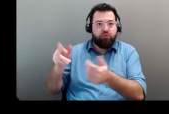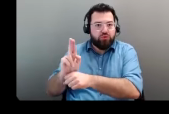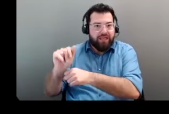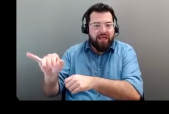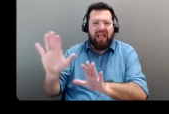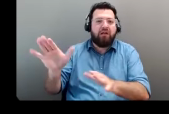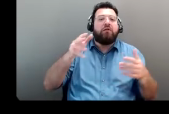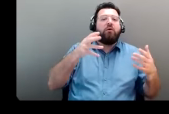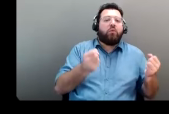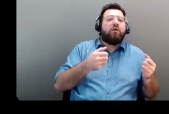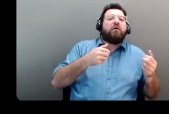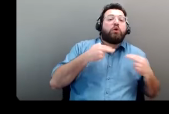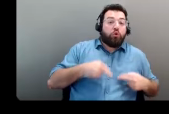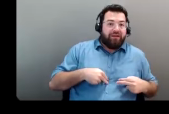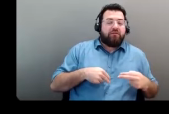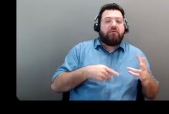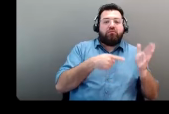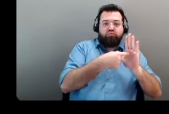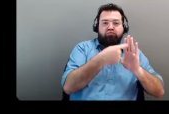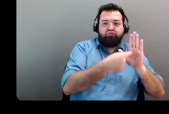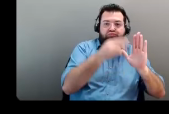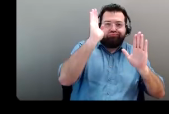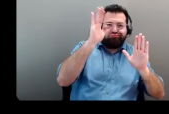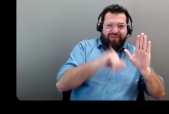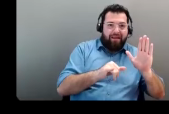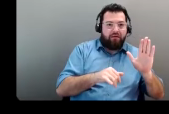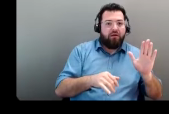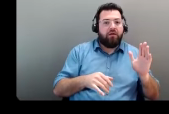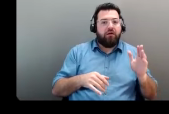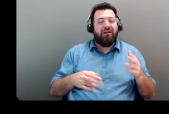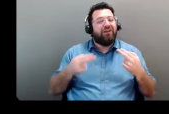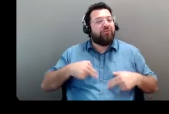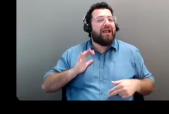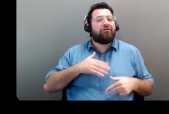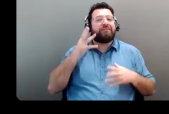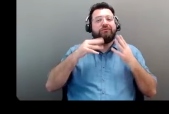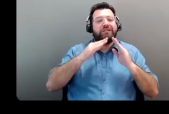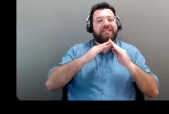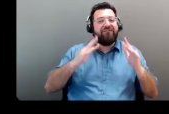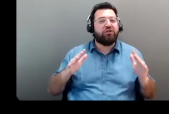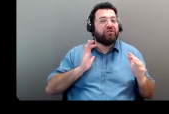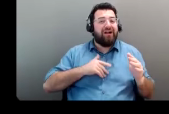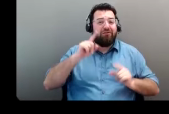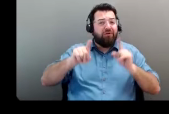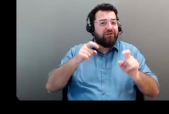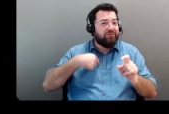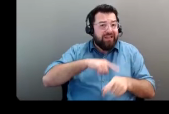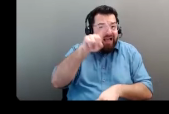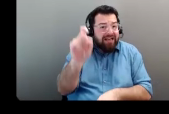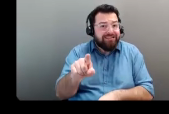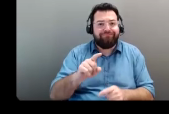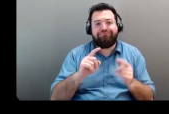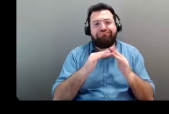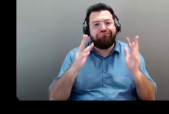I mentioned before, humans have very diverse experiences. We can ask very rare questions. And like I said, the value of that question is